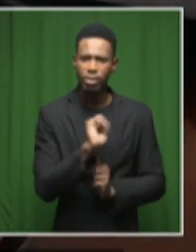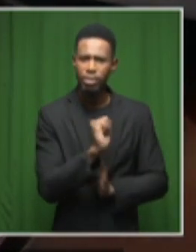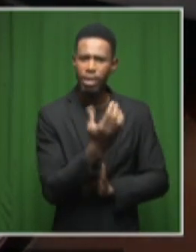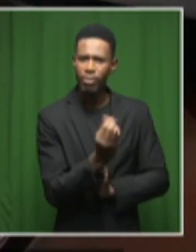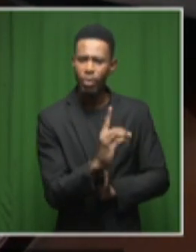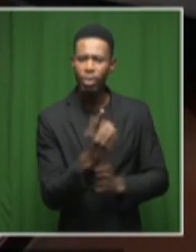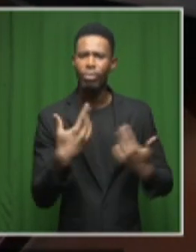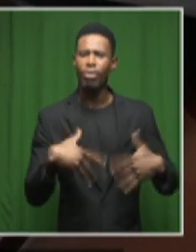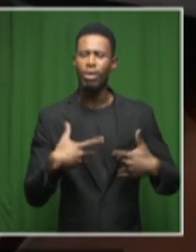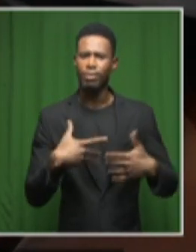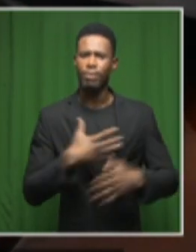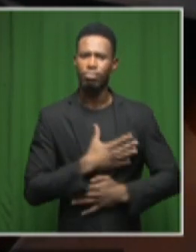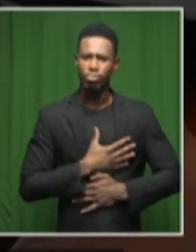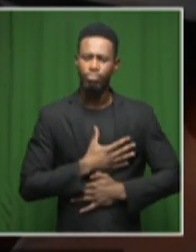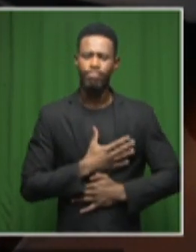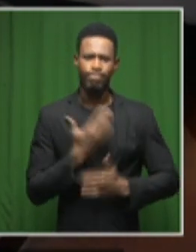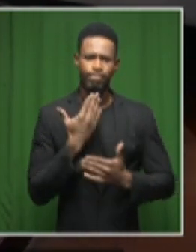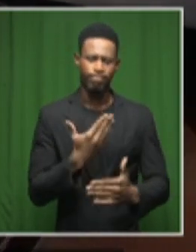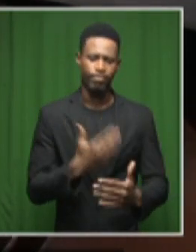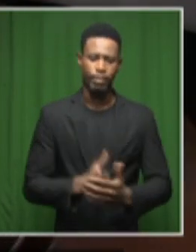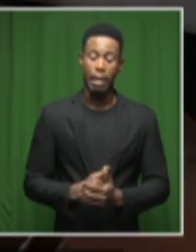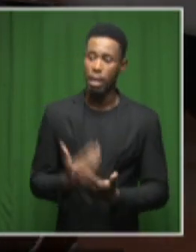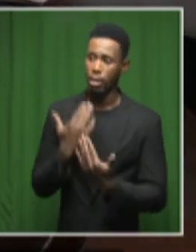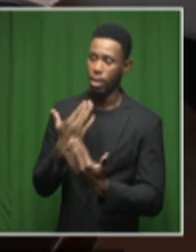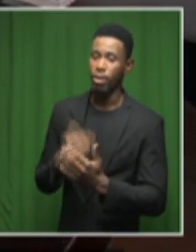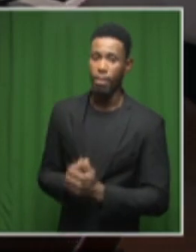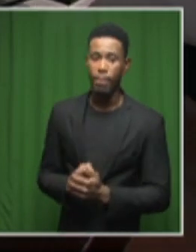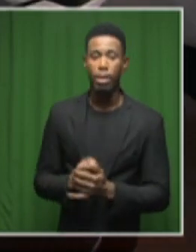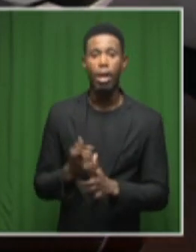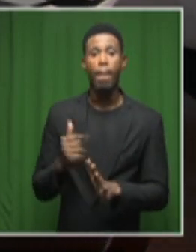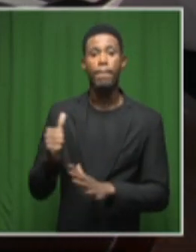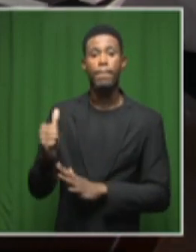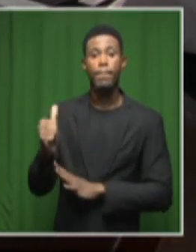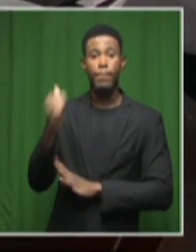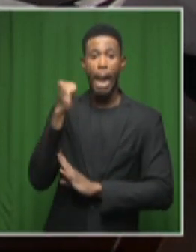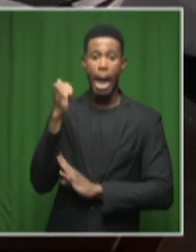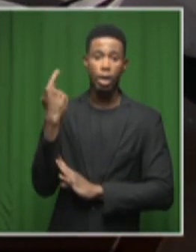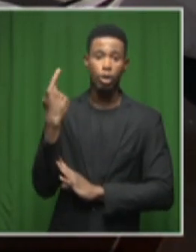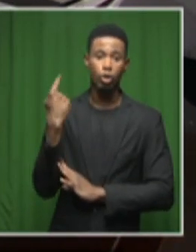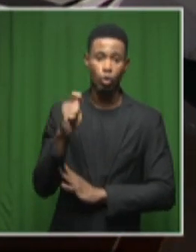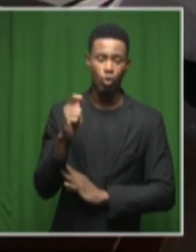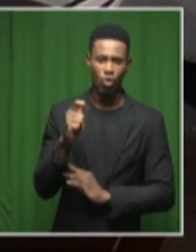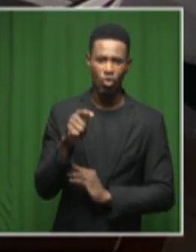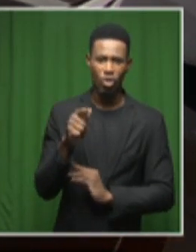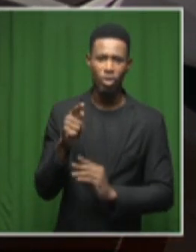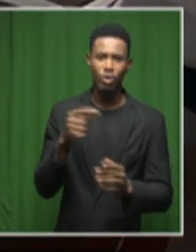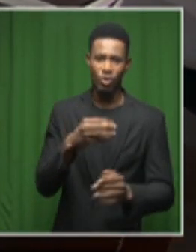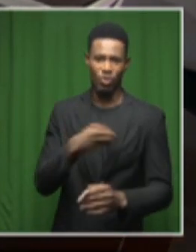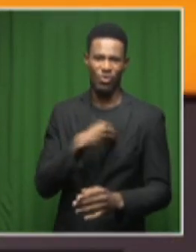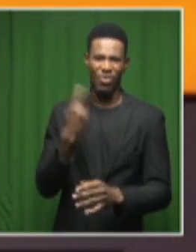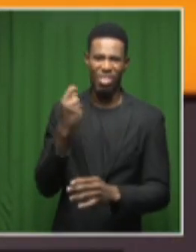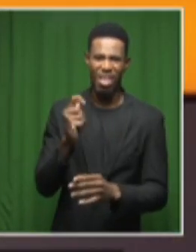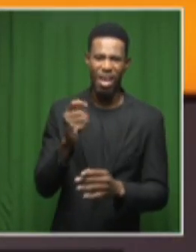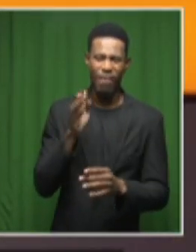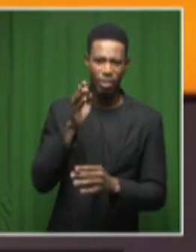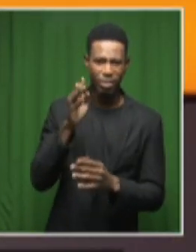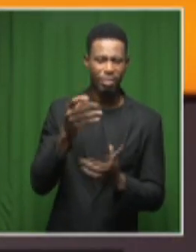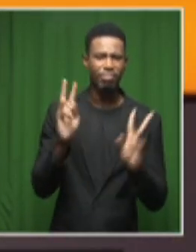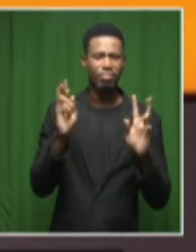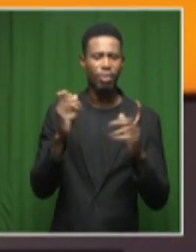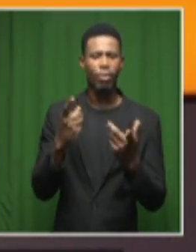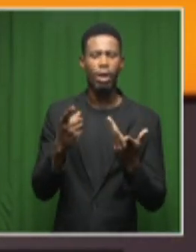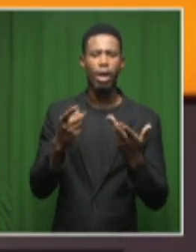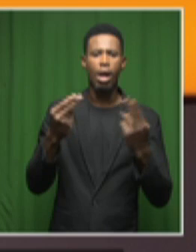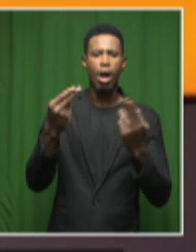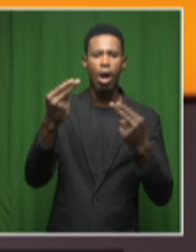an absolute pleasure. Hey? Thank you. Great stuff. Thank you, my brother. Back to the Future redefines and celebrates Africa's timeless expertise in art and technology. We